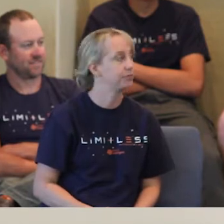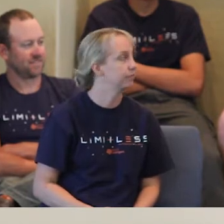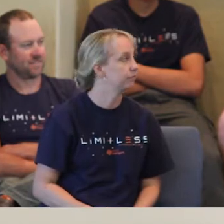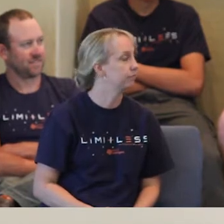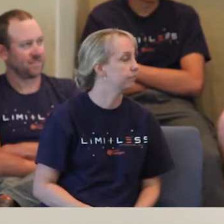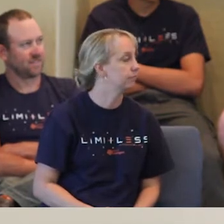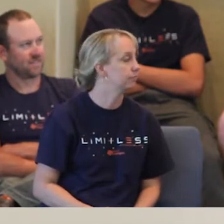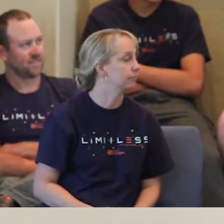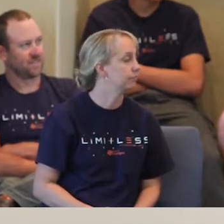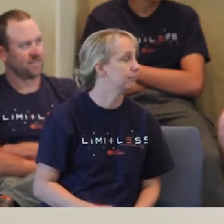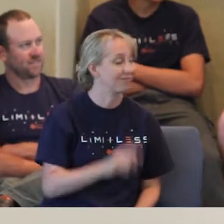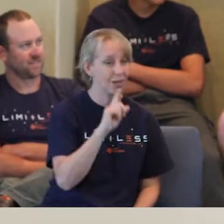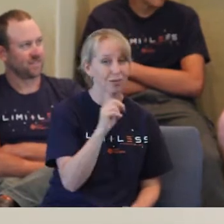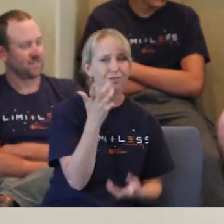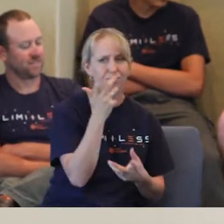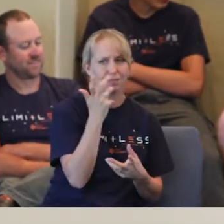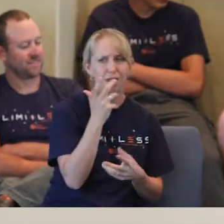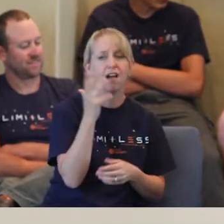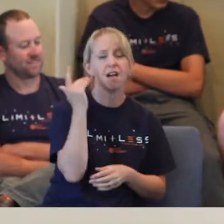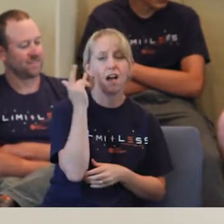us. And